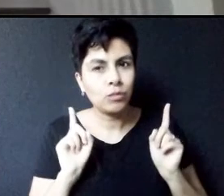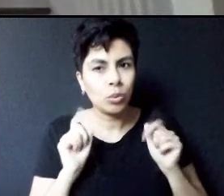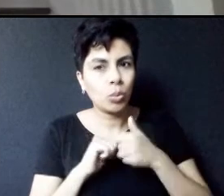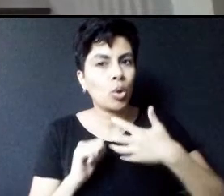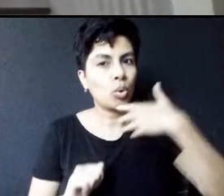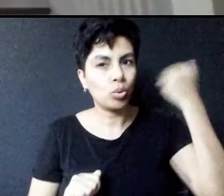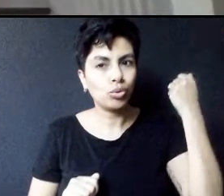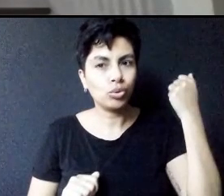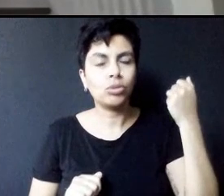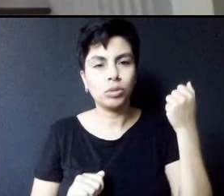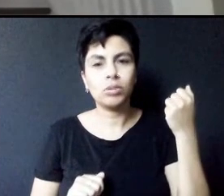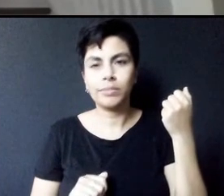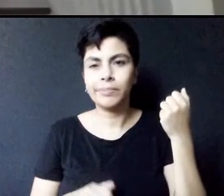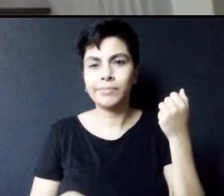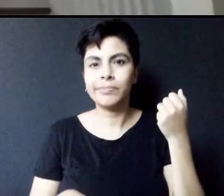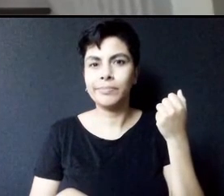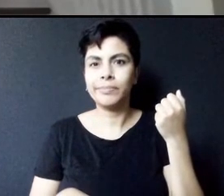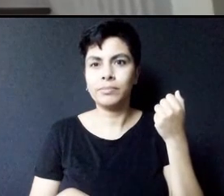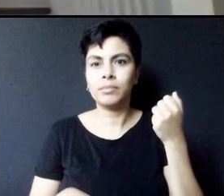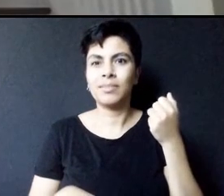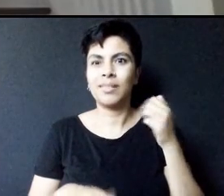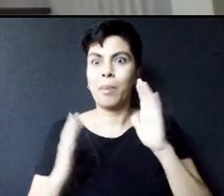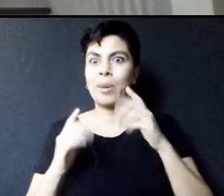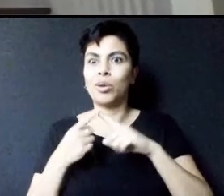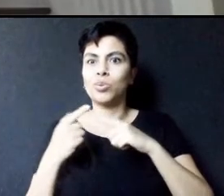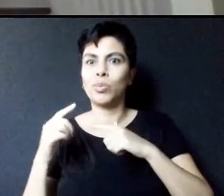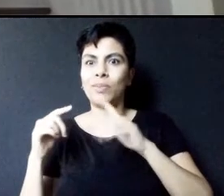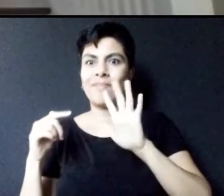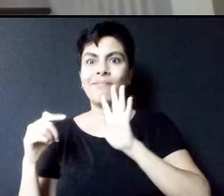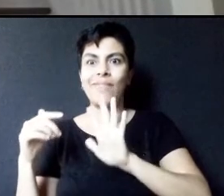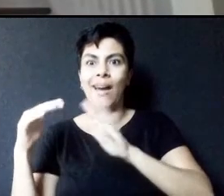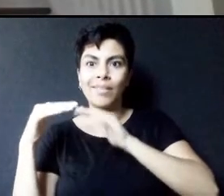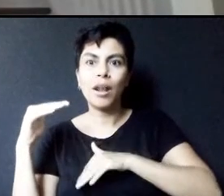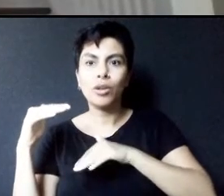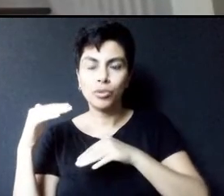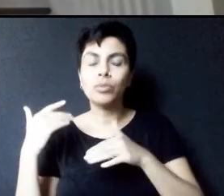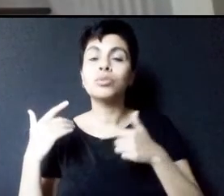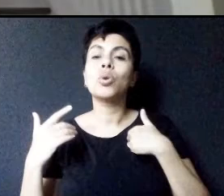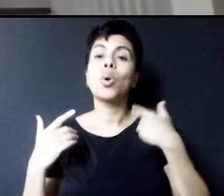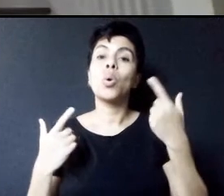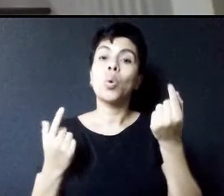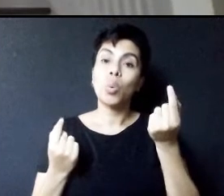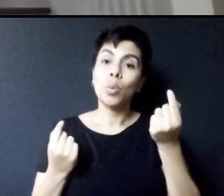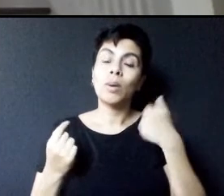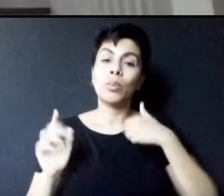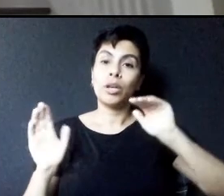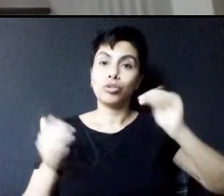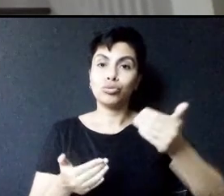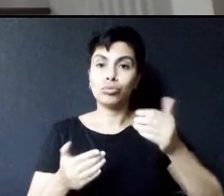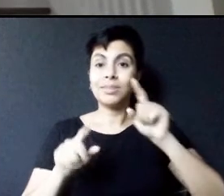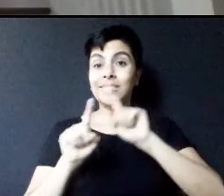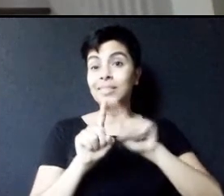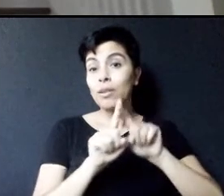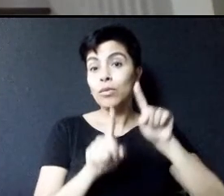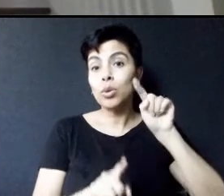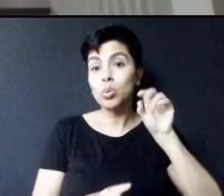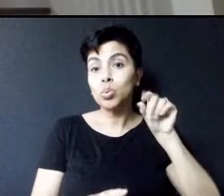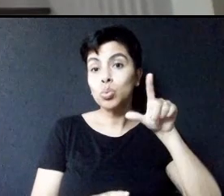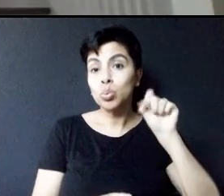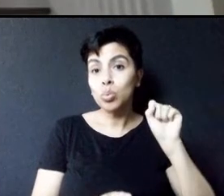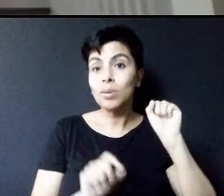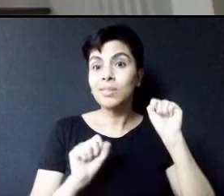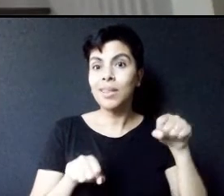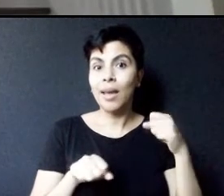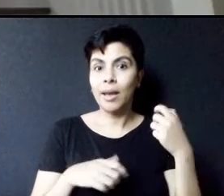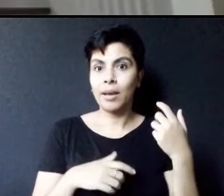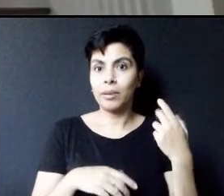difference with sort of 5 and under target age. But we introduced like different tools that we can do